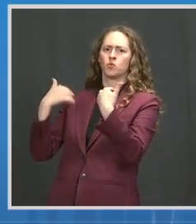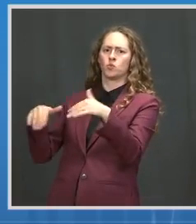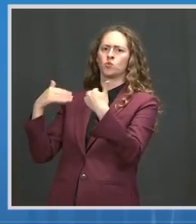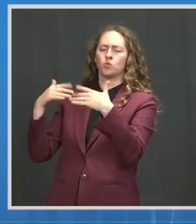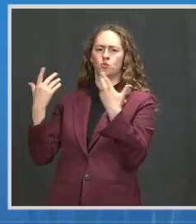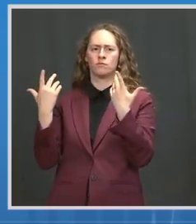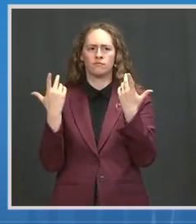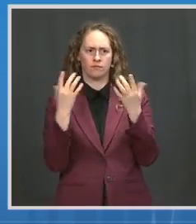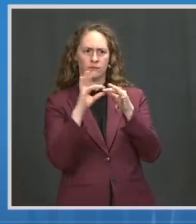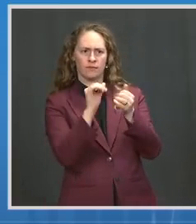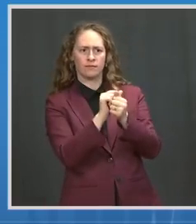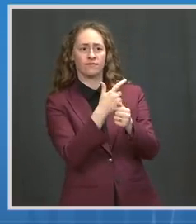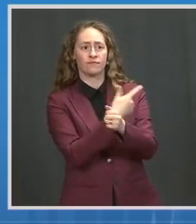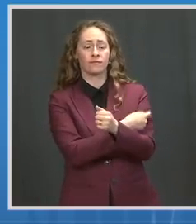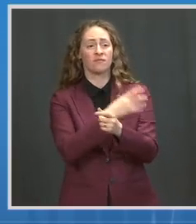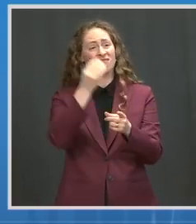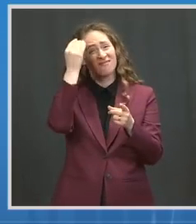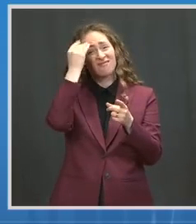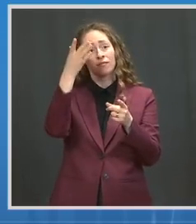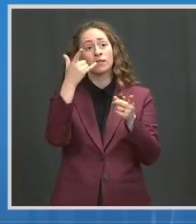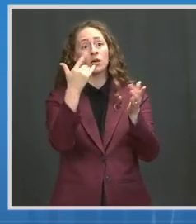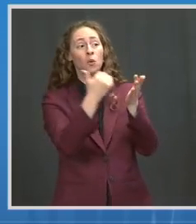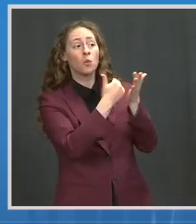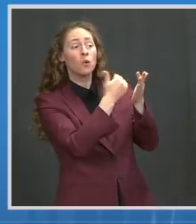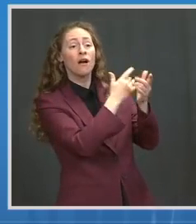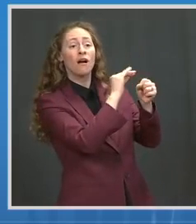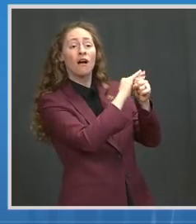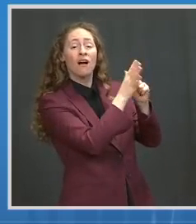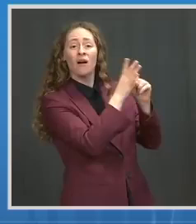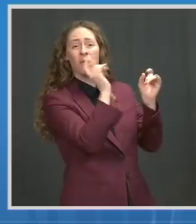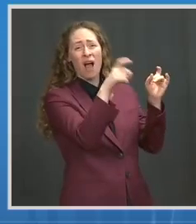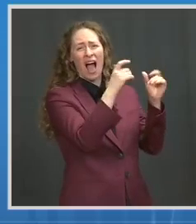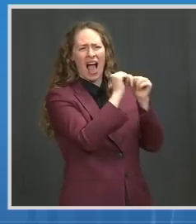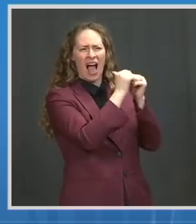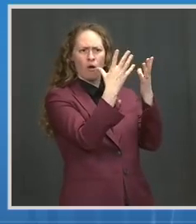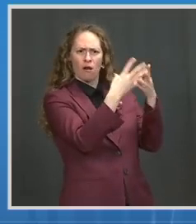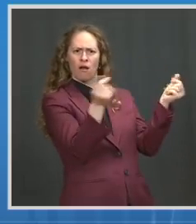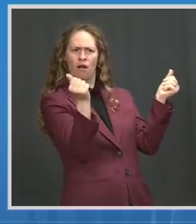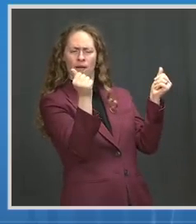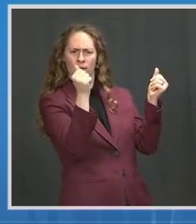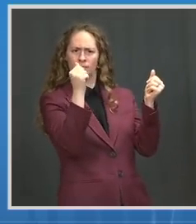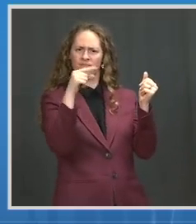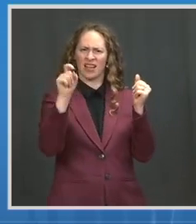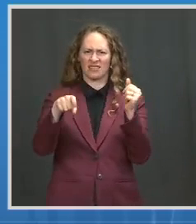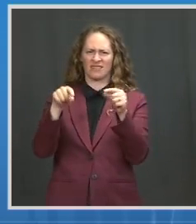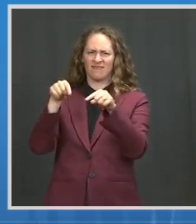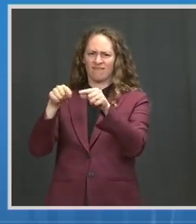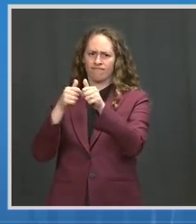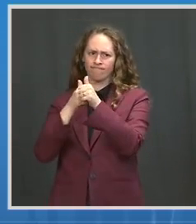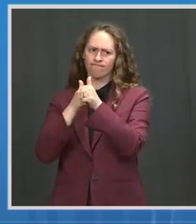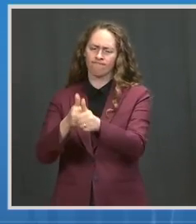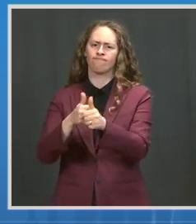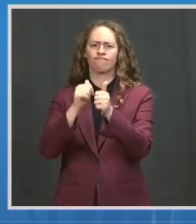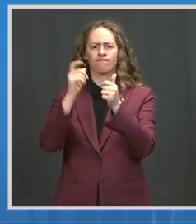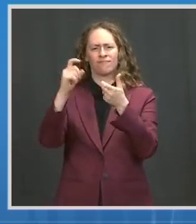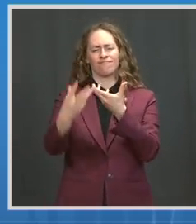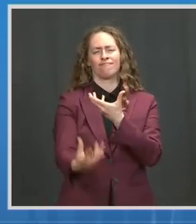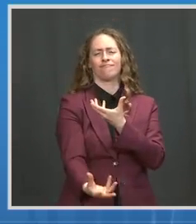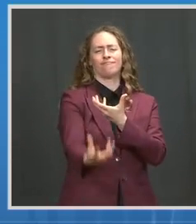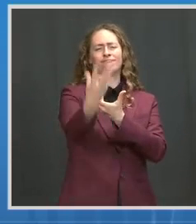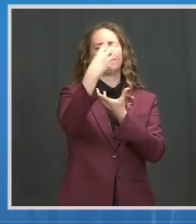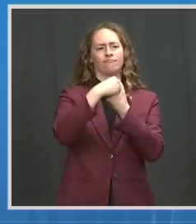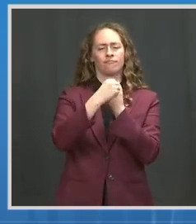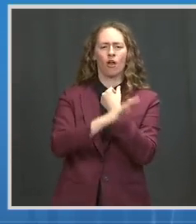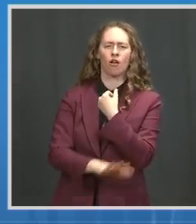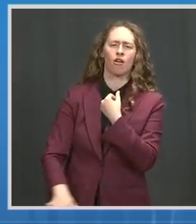beat this virus without making sure there's a plan that works for everyone and works for all communities. So to ensure that we are